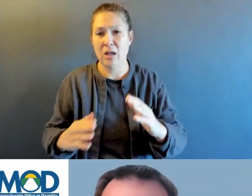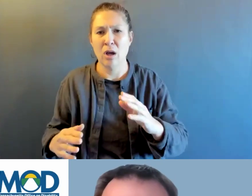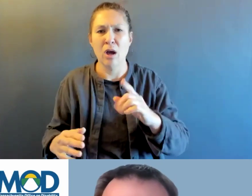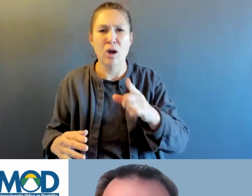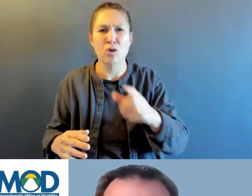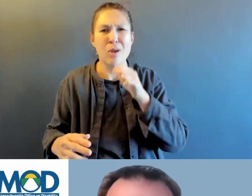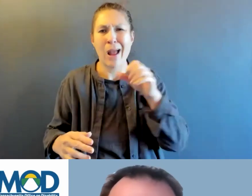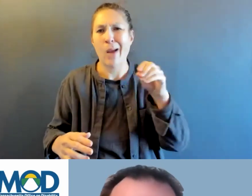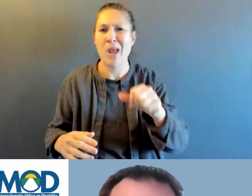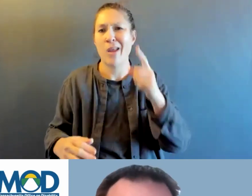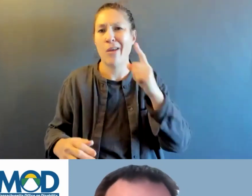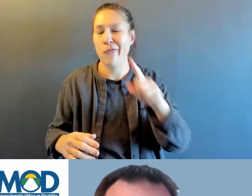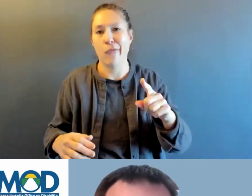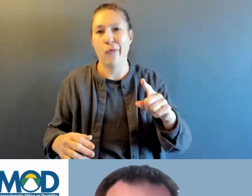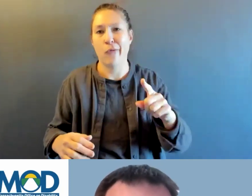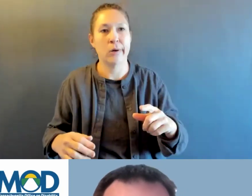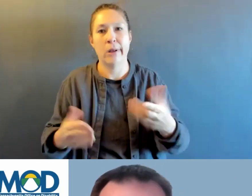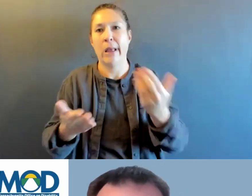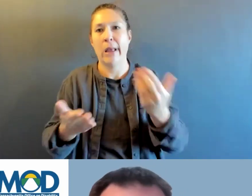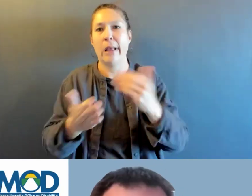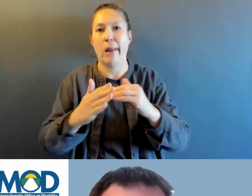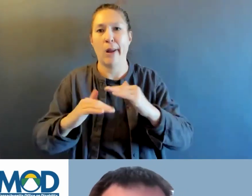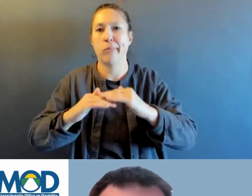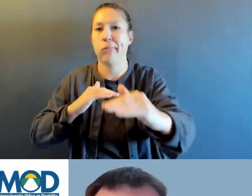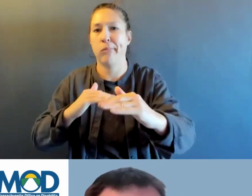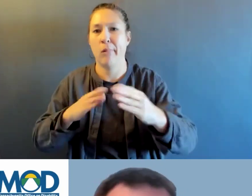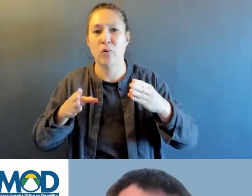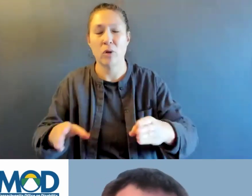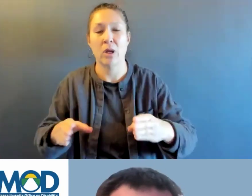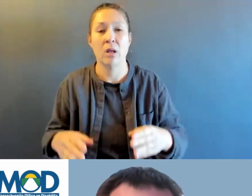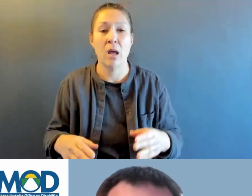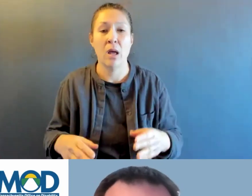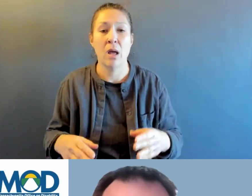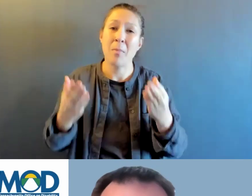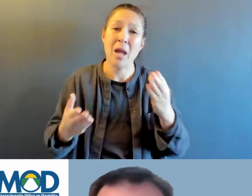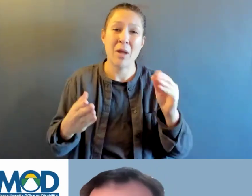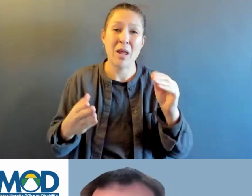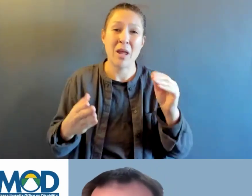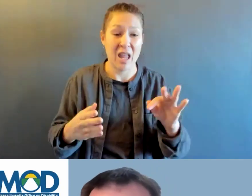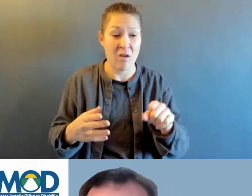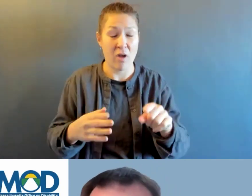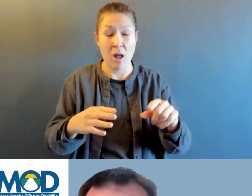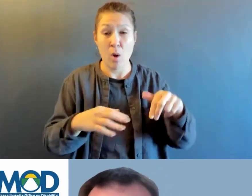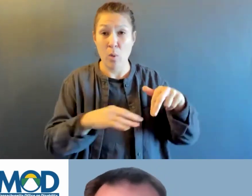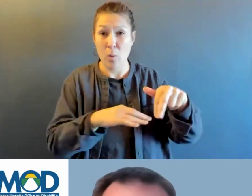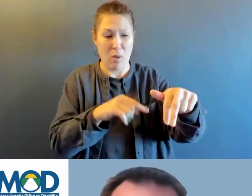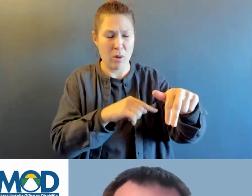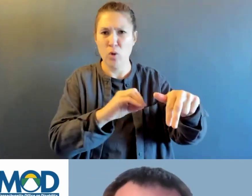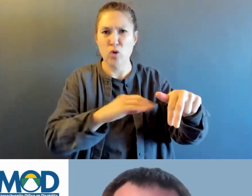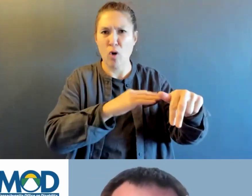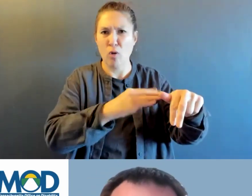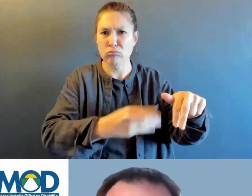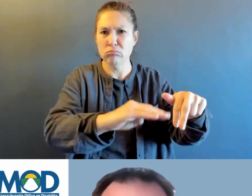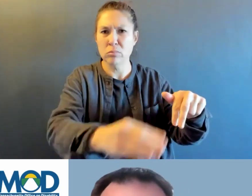to be, you might be offering some monies to install a curb cut where one might be missing in a project, or hopefully through your review, you could